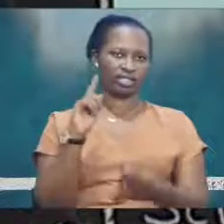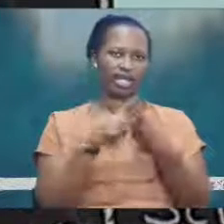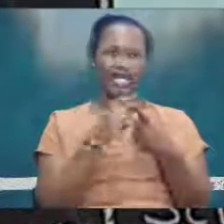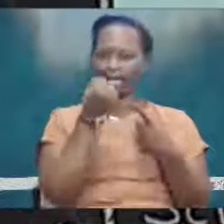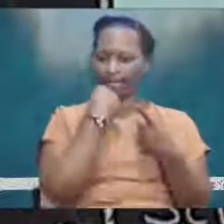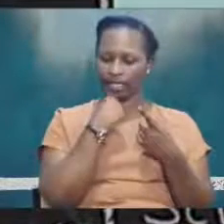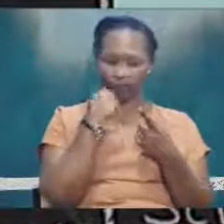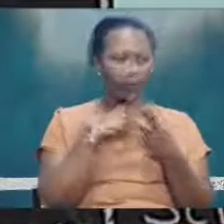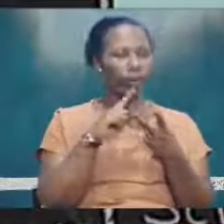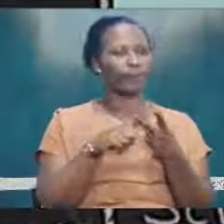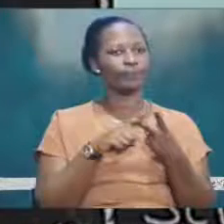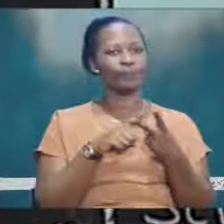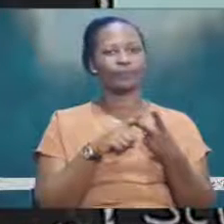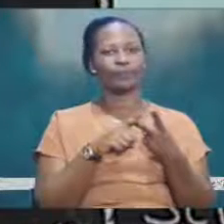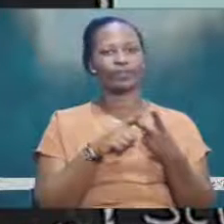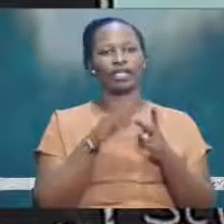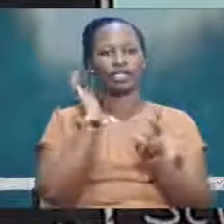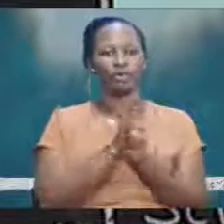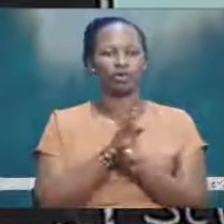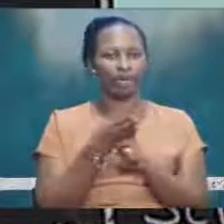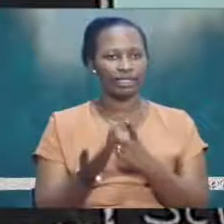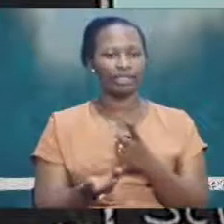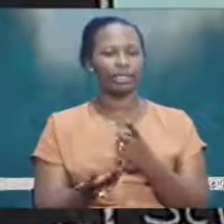We can eat cassava.